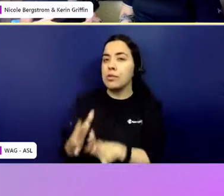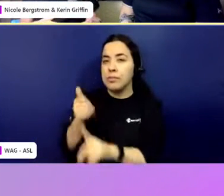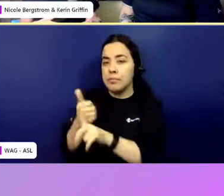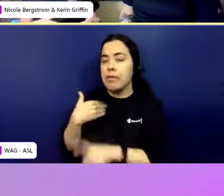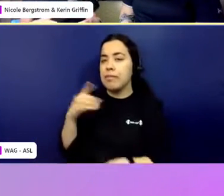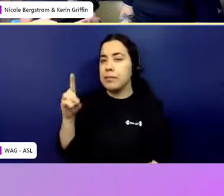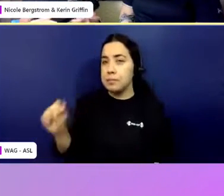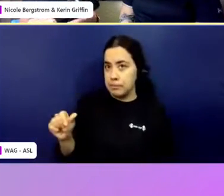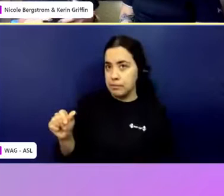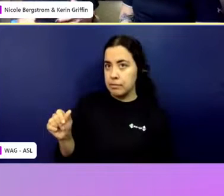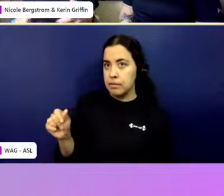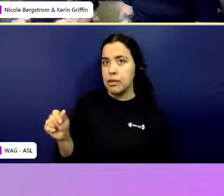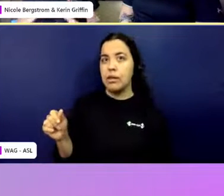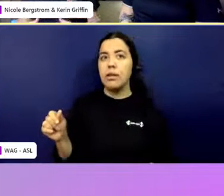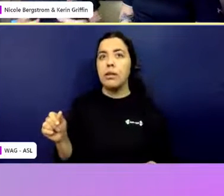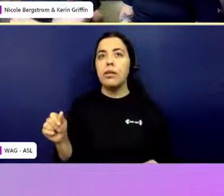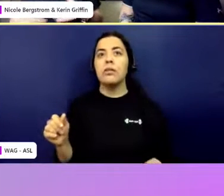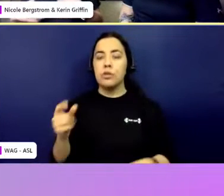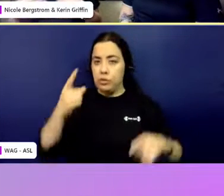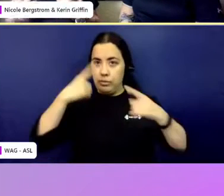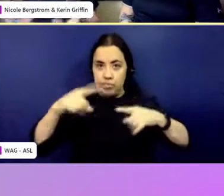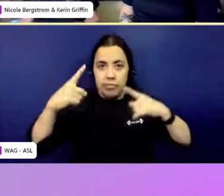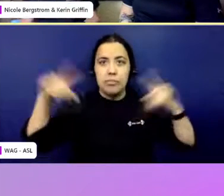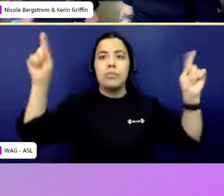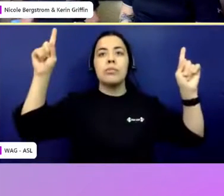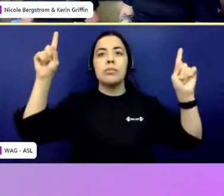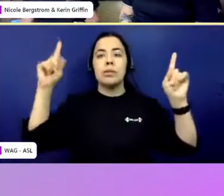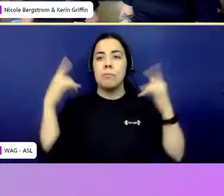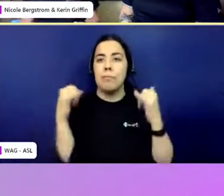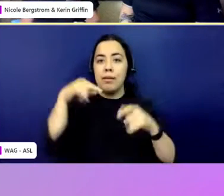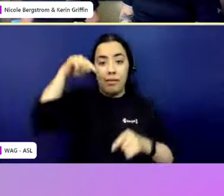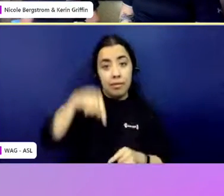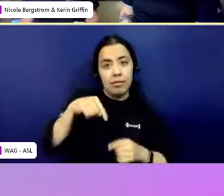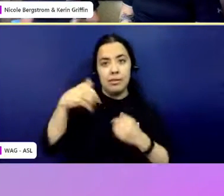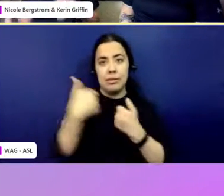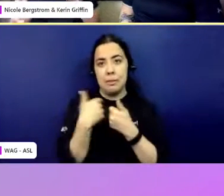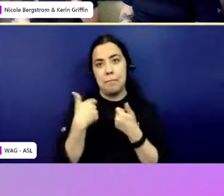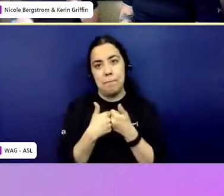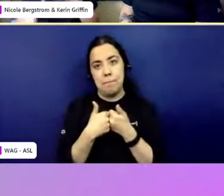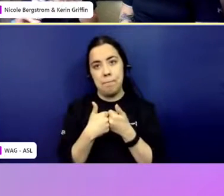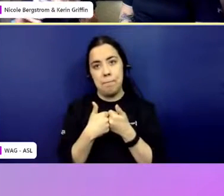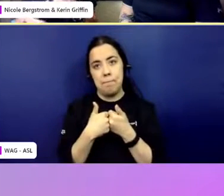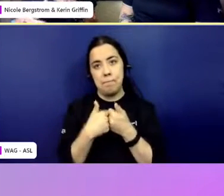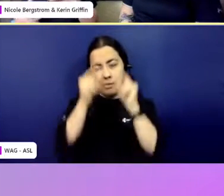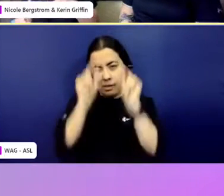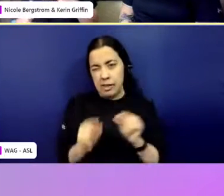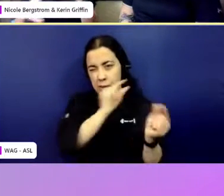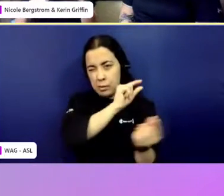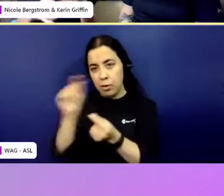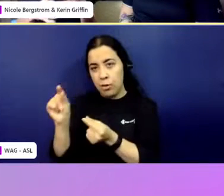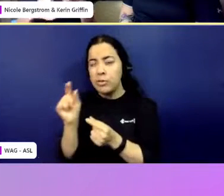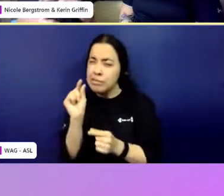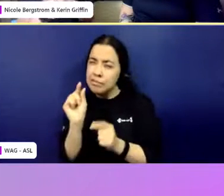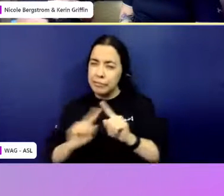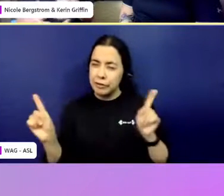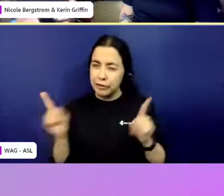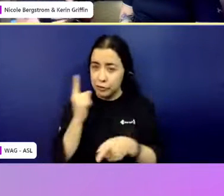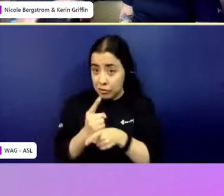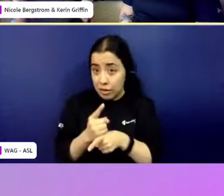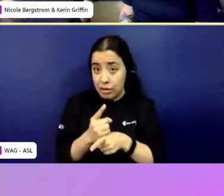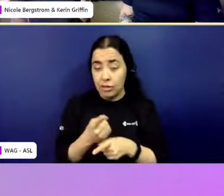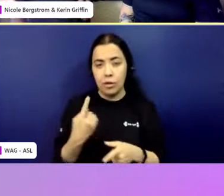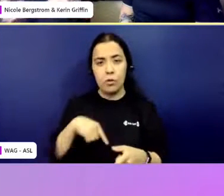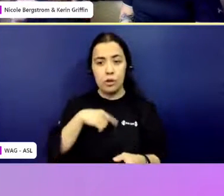with disabilities, to be successful in playing that game. So it's a little bit different, right? Are we